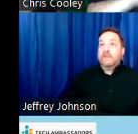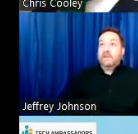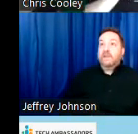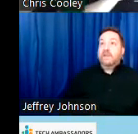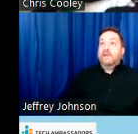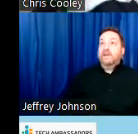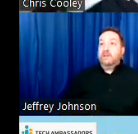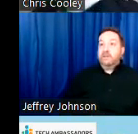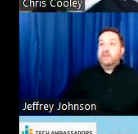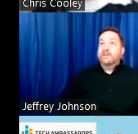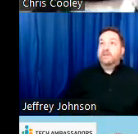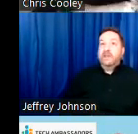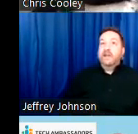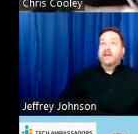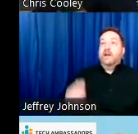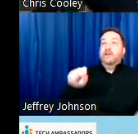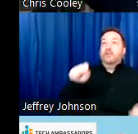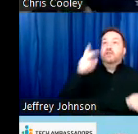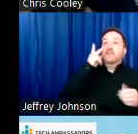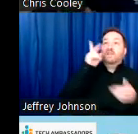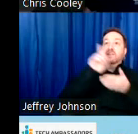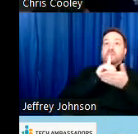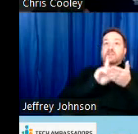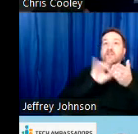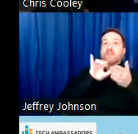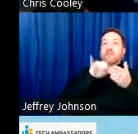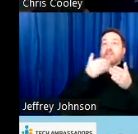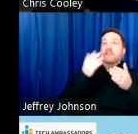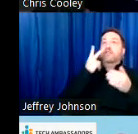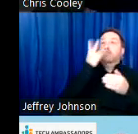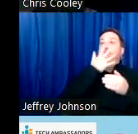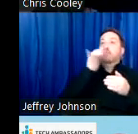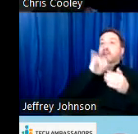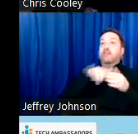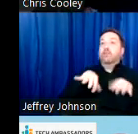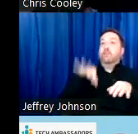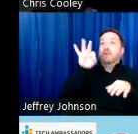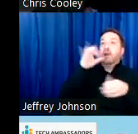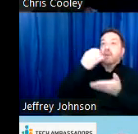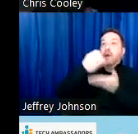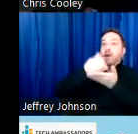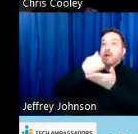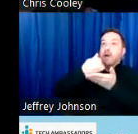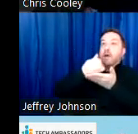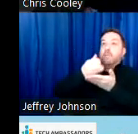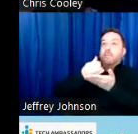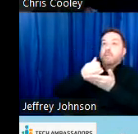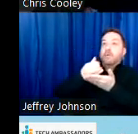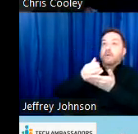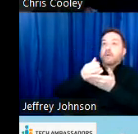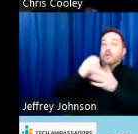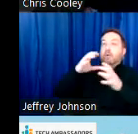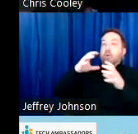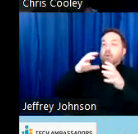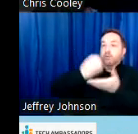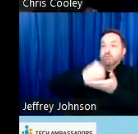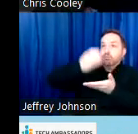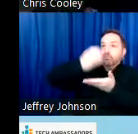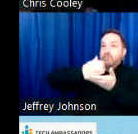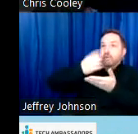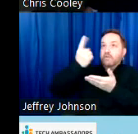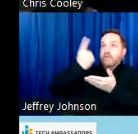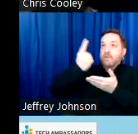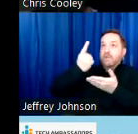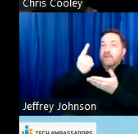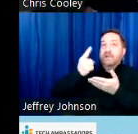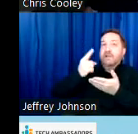Yeah, you can see the design of this thing. It looks like you might even be able to pick up like a cup with it, or a tumbler or something. Is